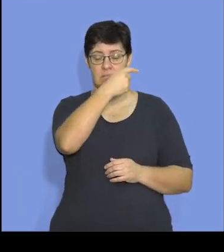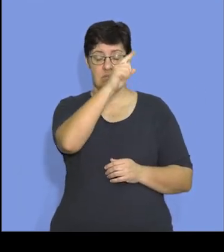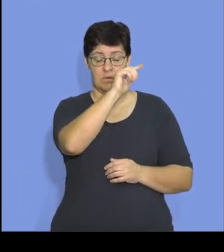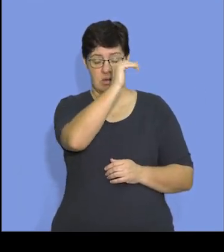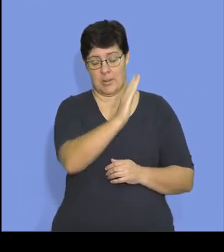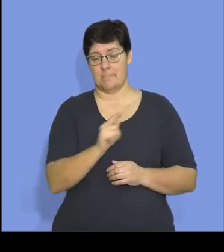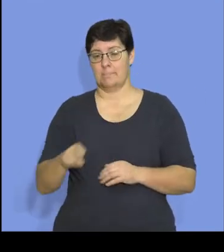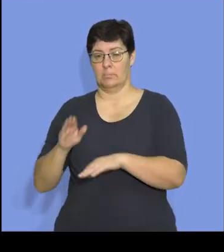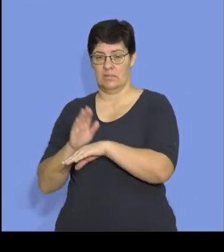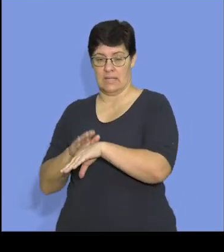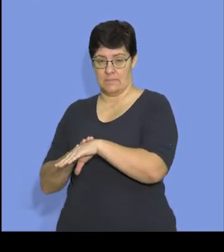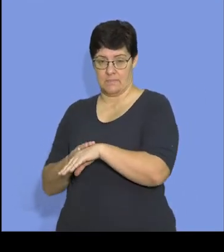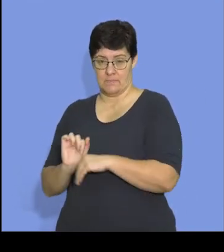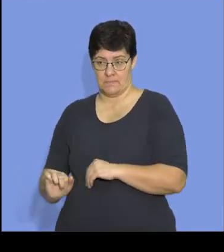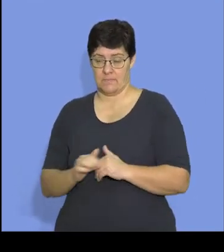time.